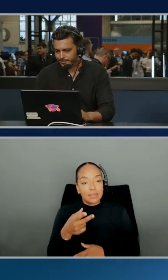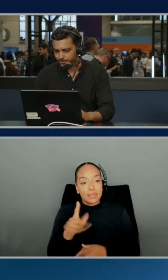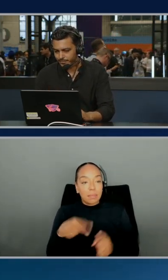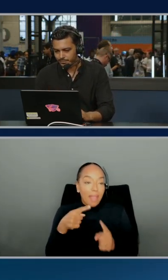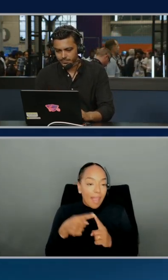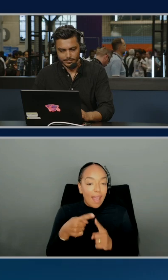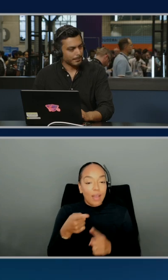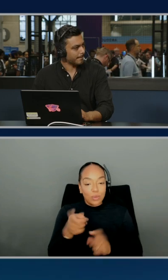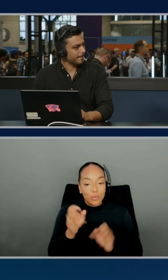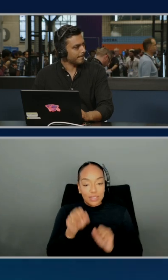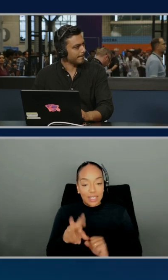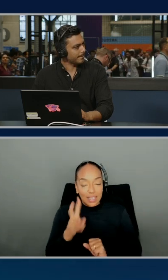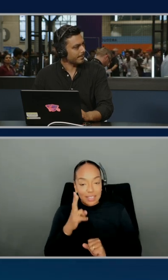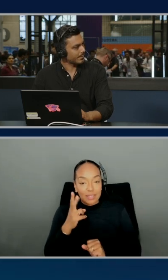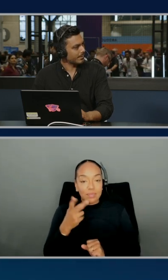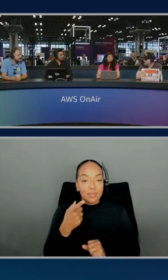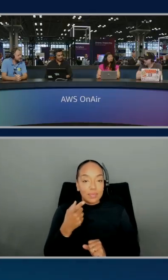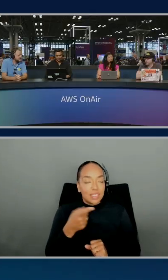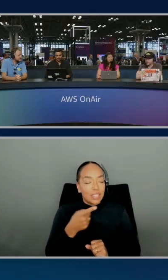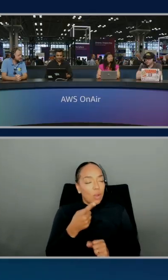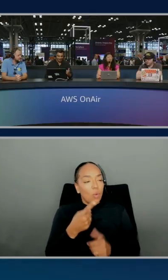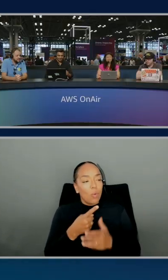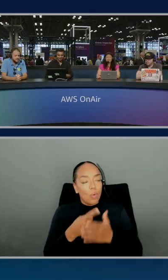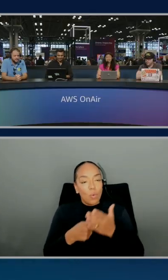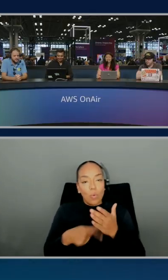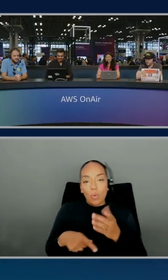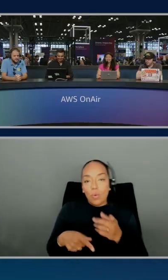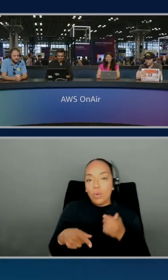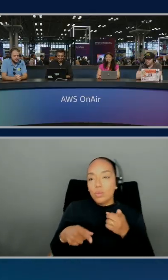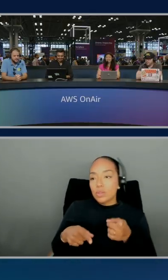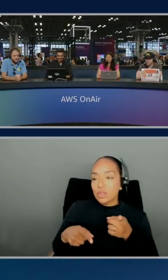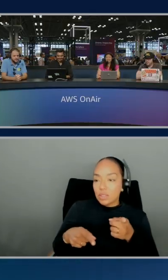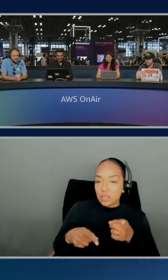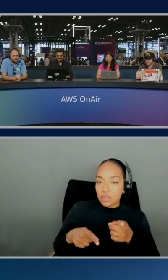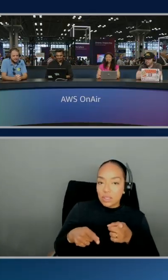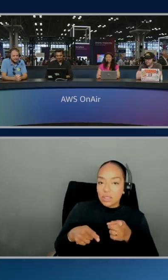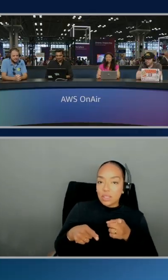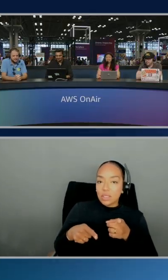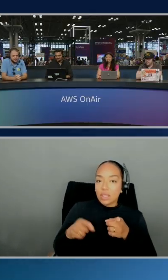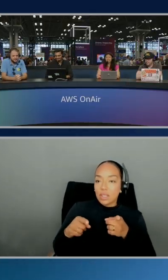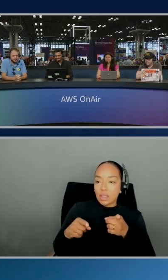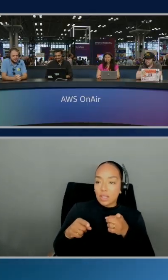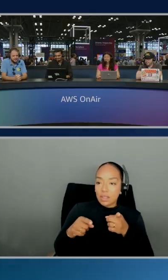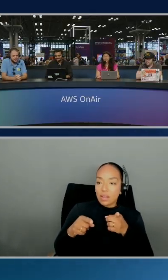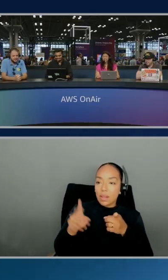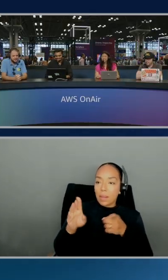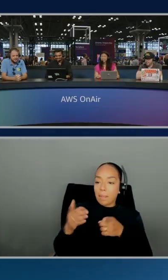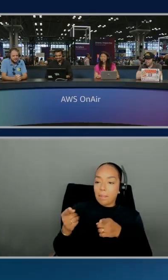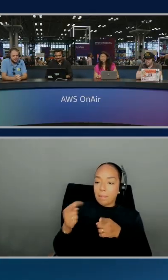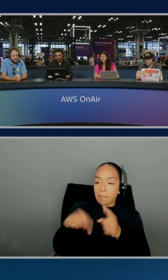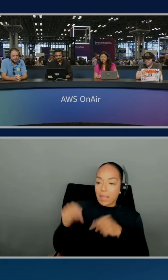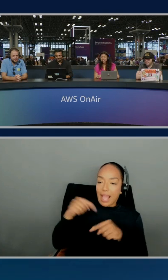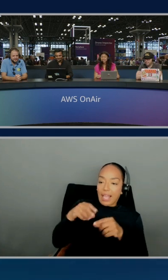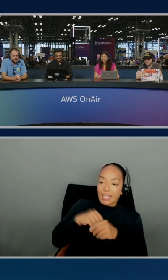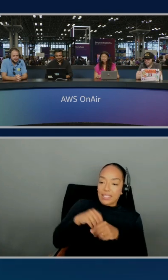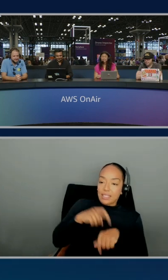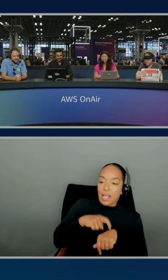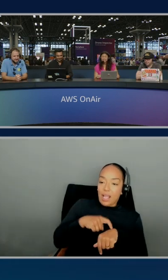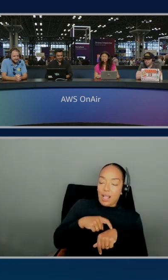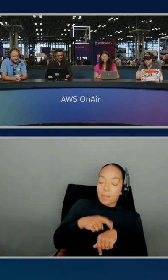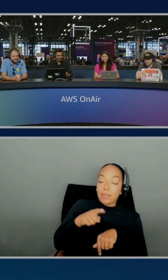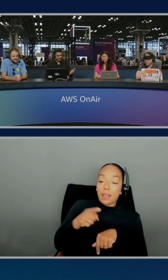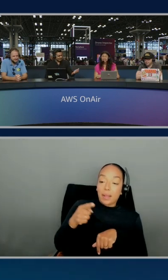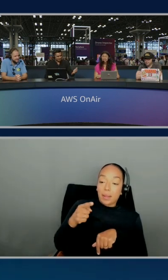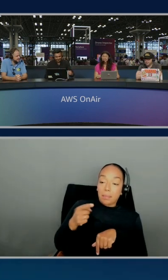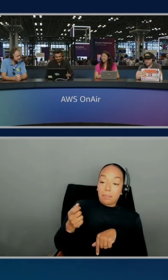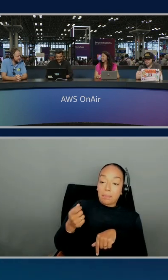these. What's the back in time one? Can we look at the back in time? Let's look at that too. That's one of my favorites. So back in time,